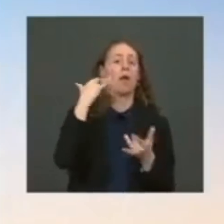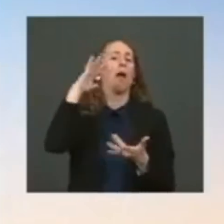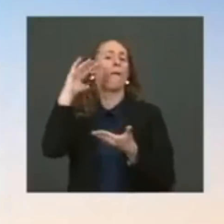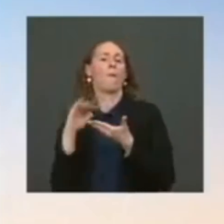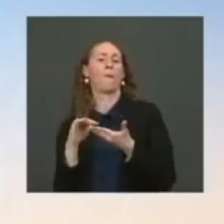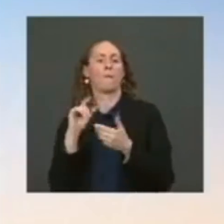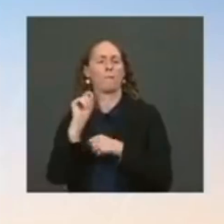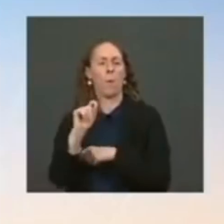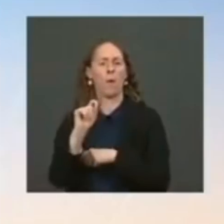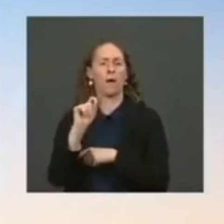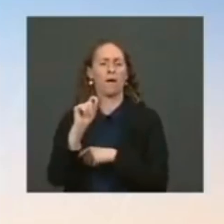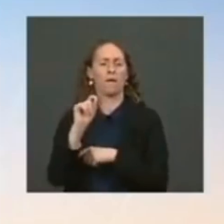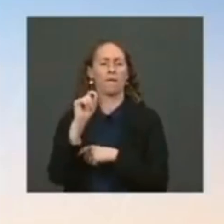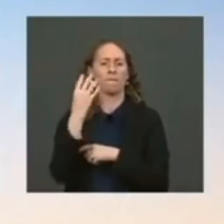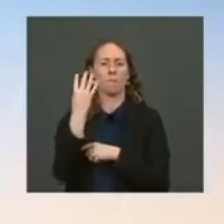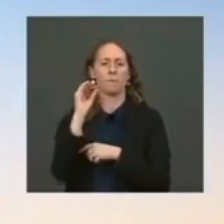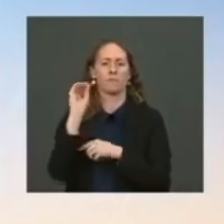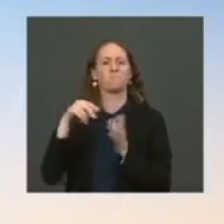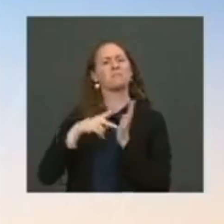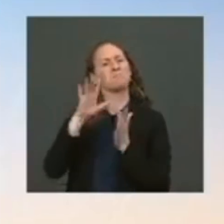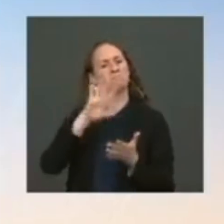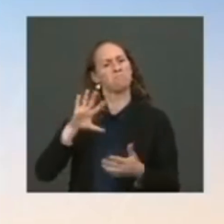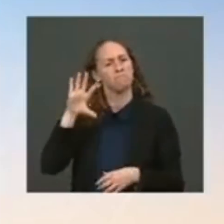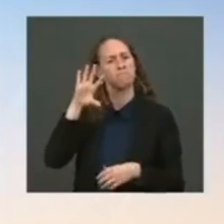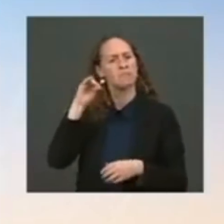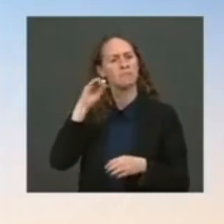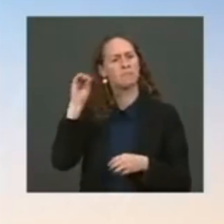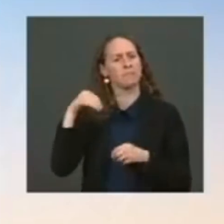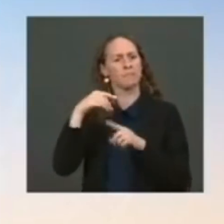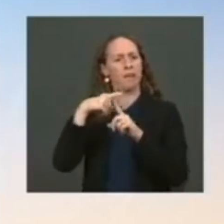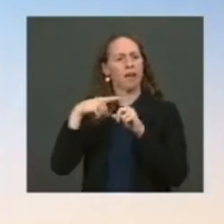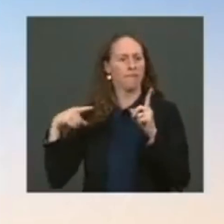this decrease reflects the view of the Federal